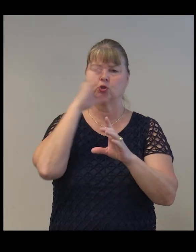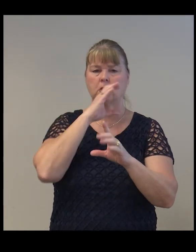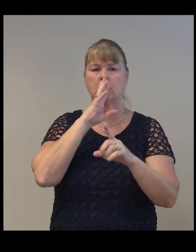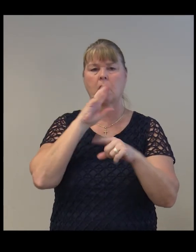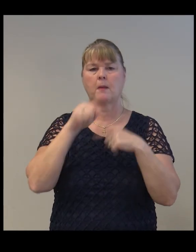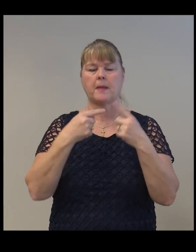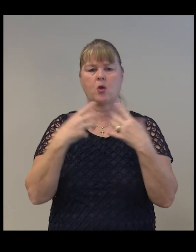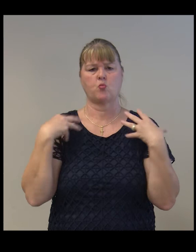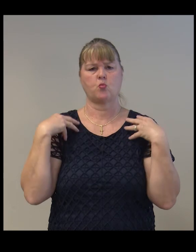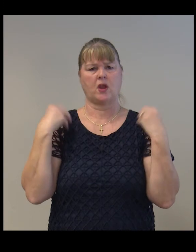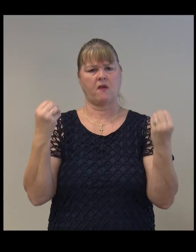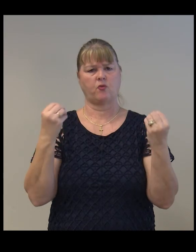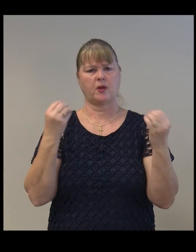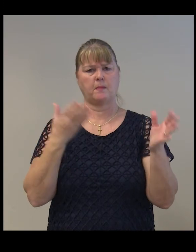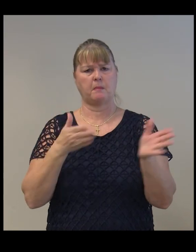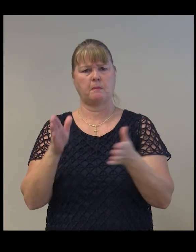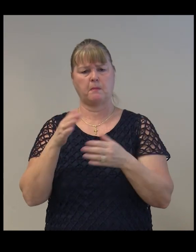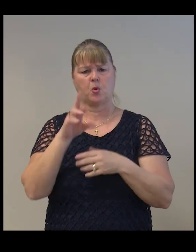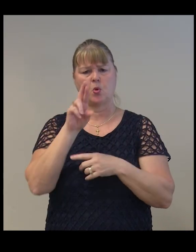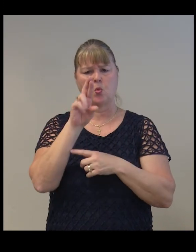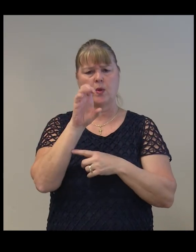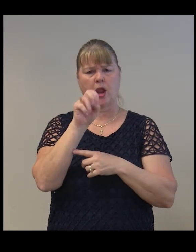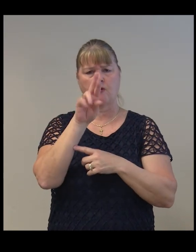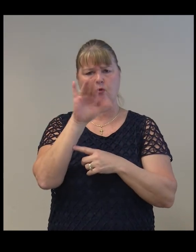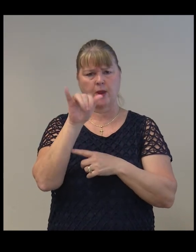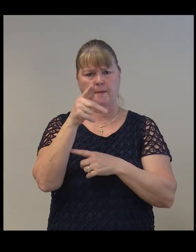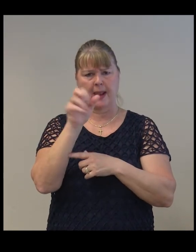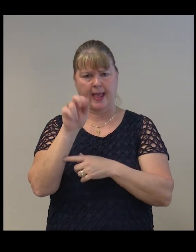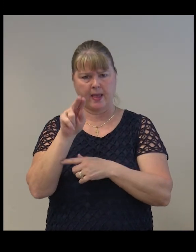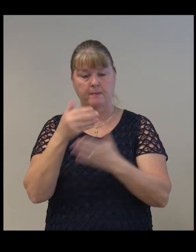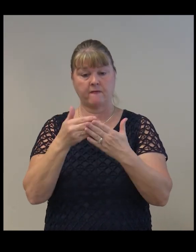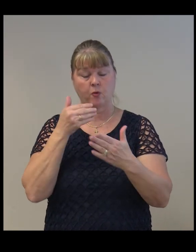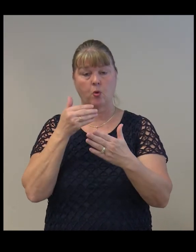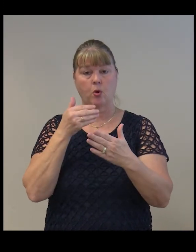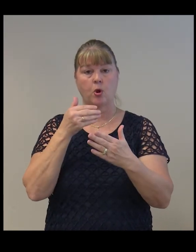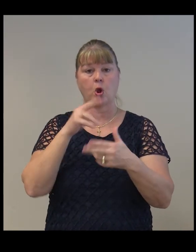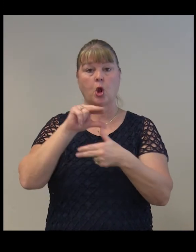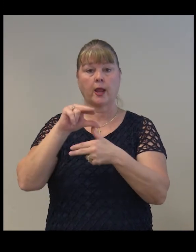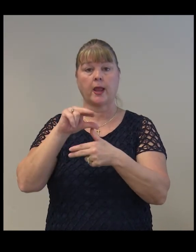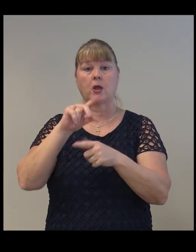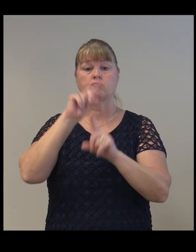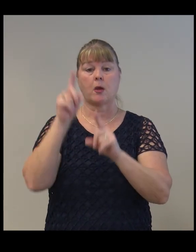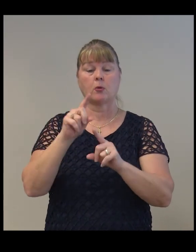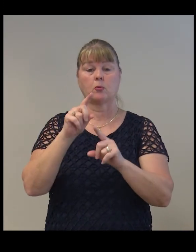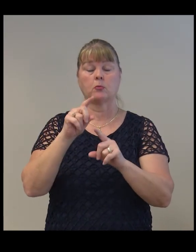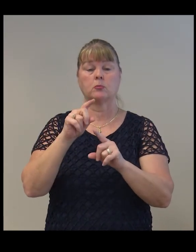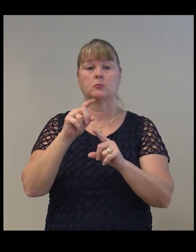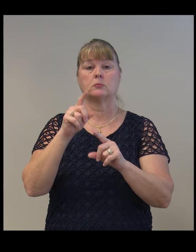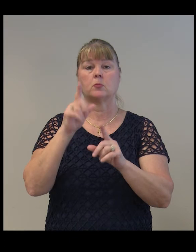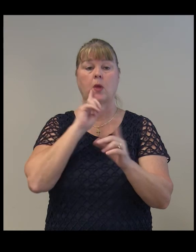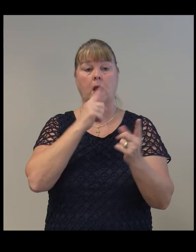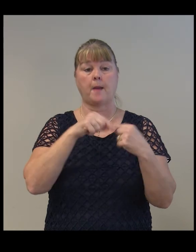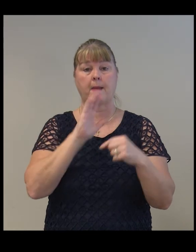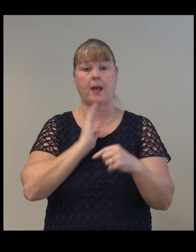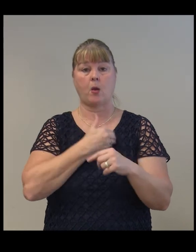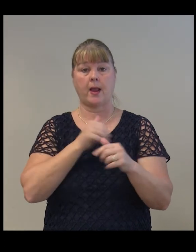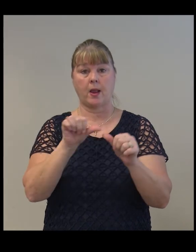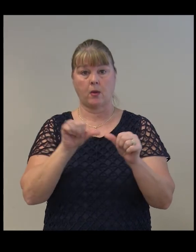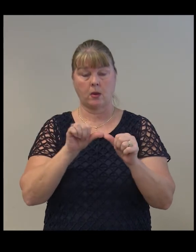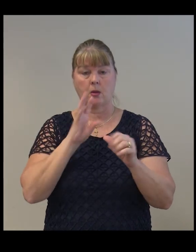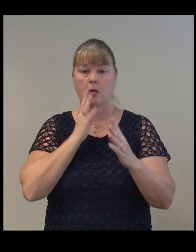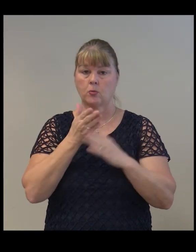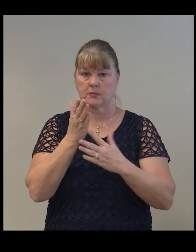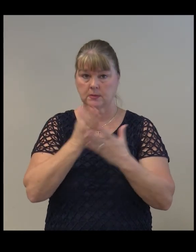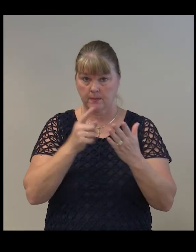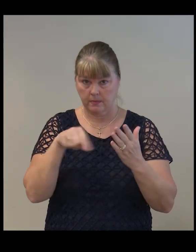of strange to talk about a recovery plan before a hurricane or a tropical storm is coming to our area, but let's talk